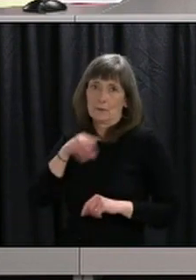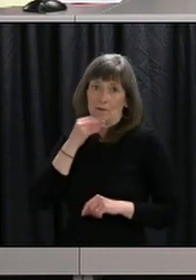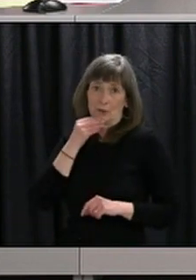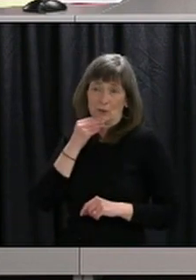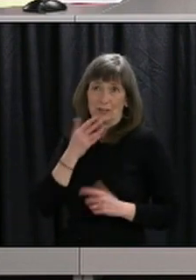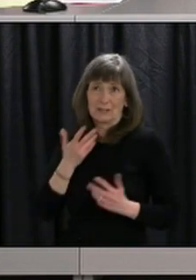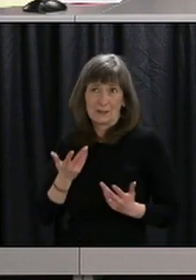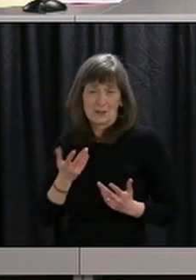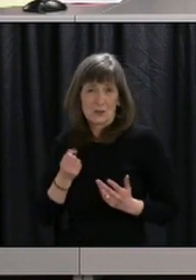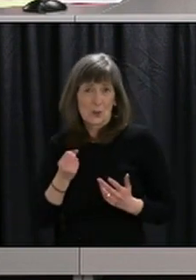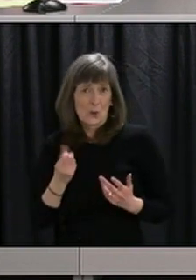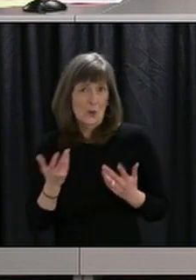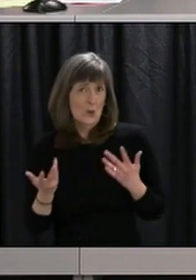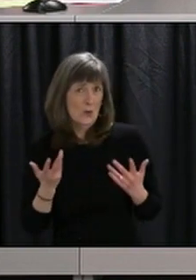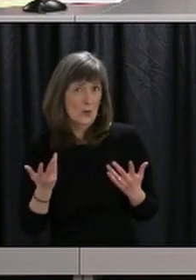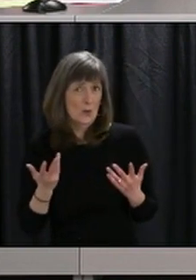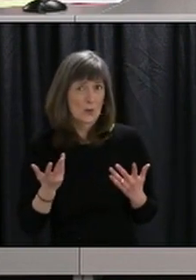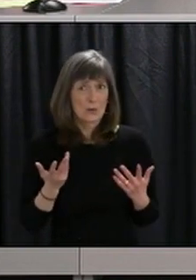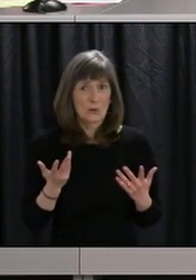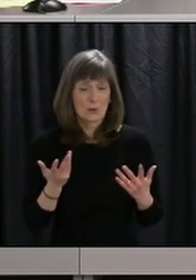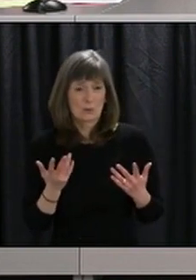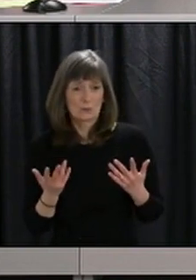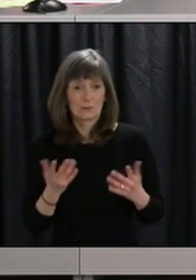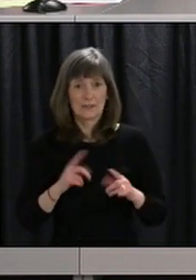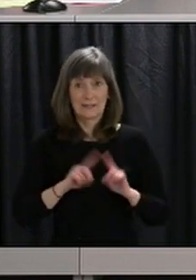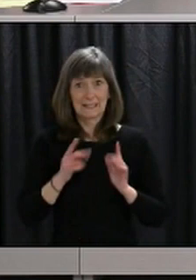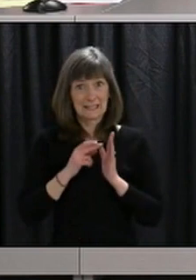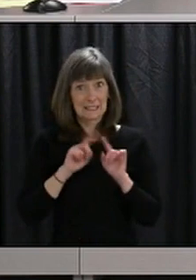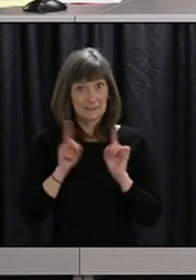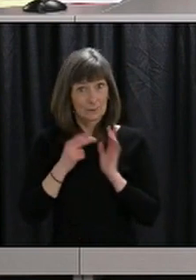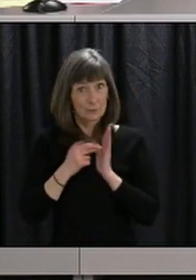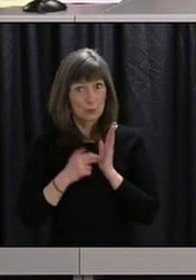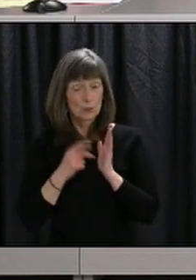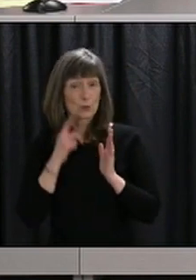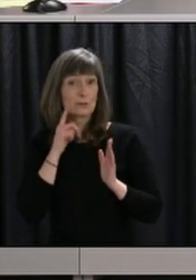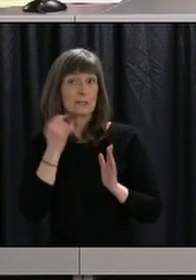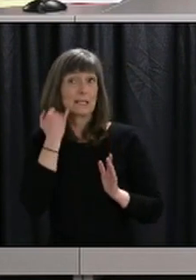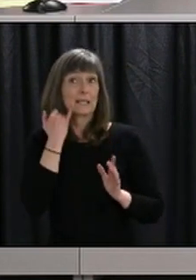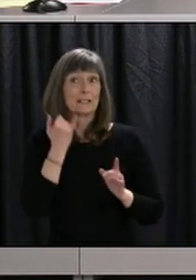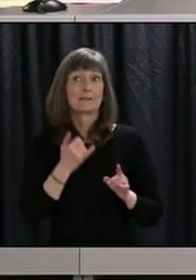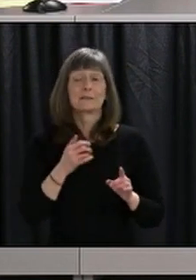is it different for personal care homes as opposed to other,